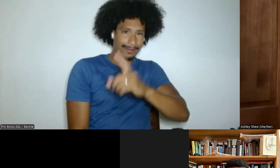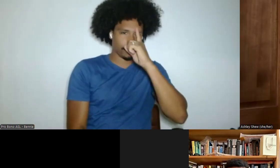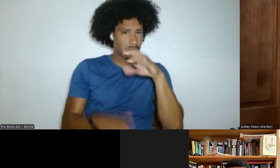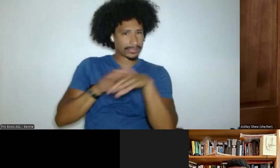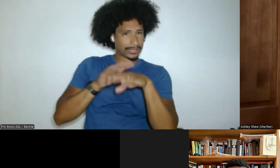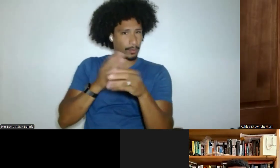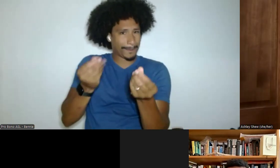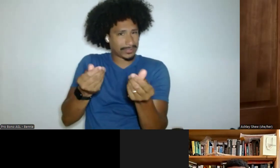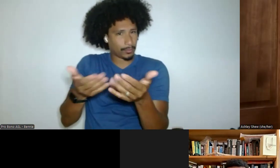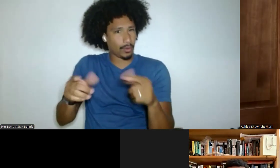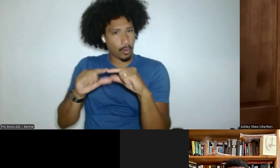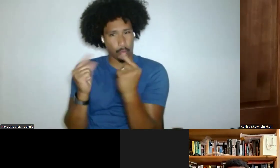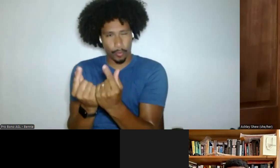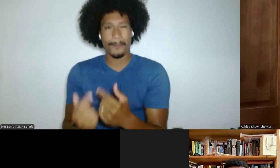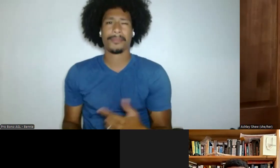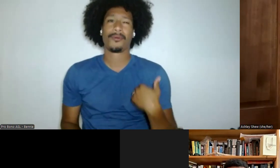We've had